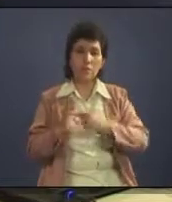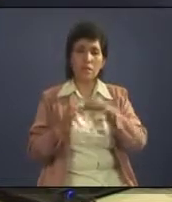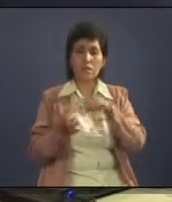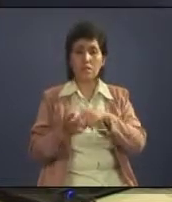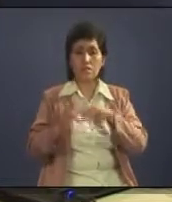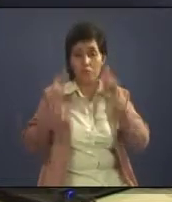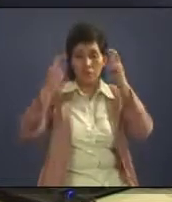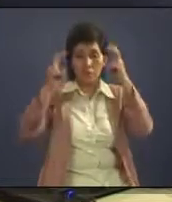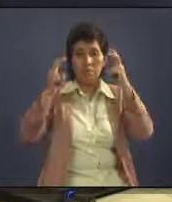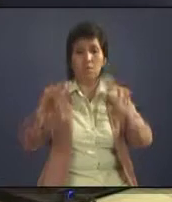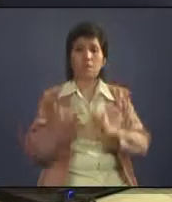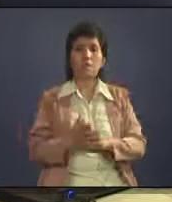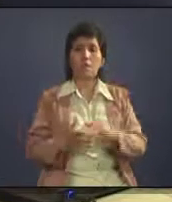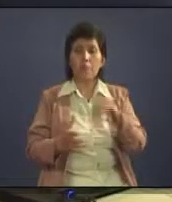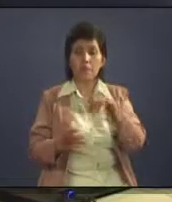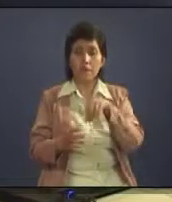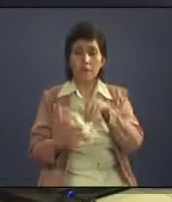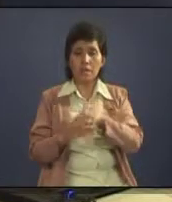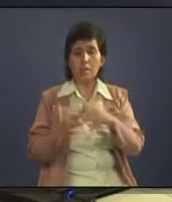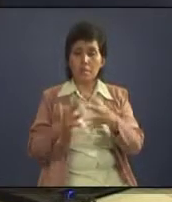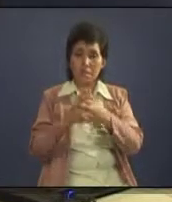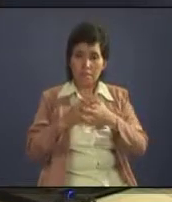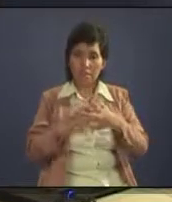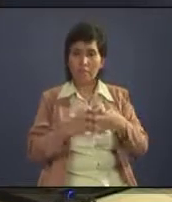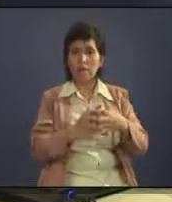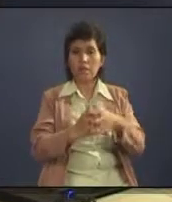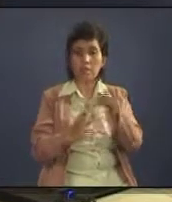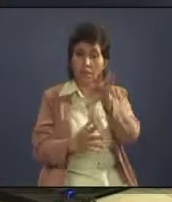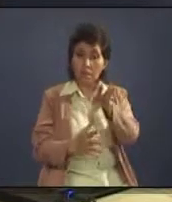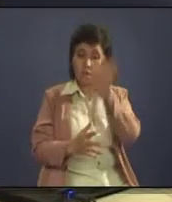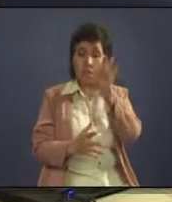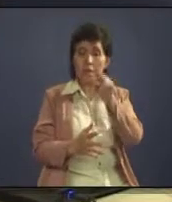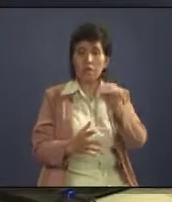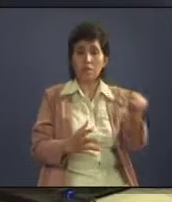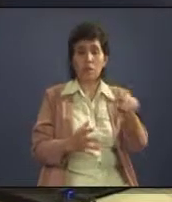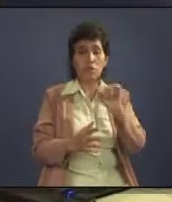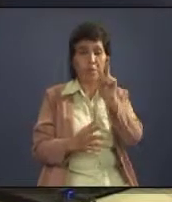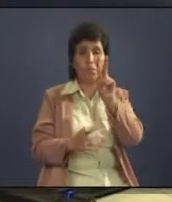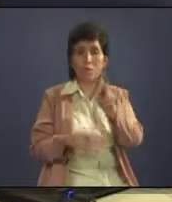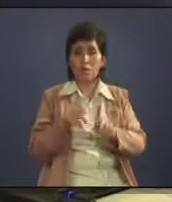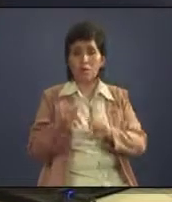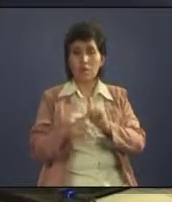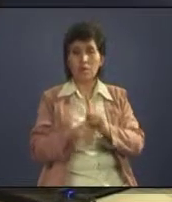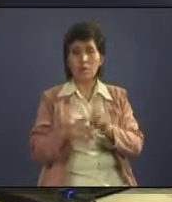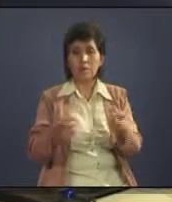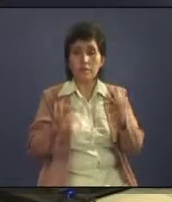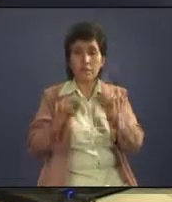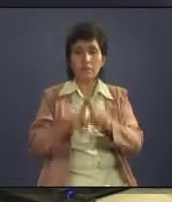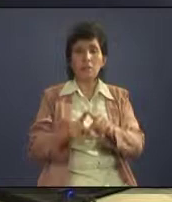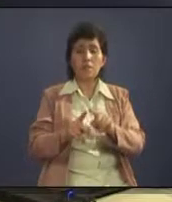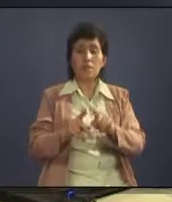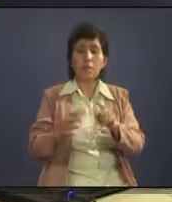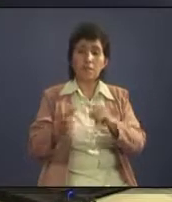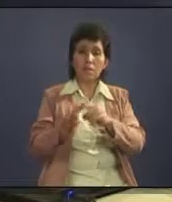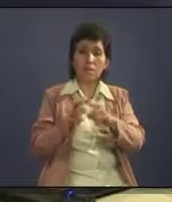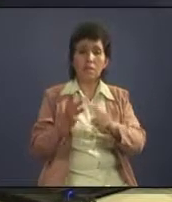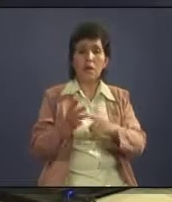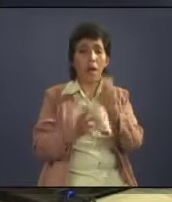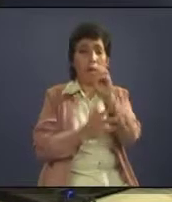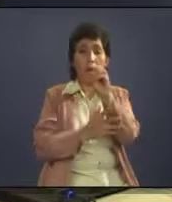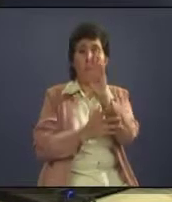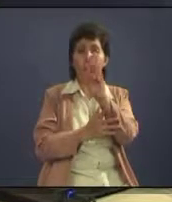topic. Now, in the American election, there was 2 candidates it happens to be